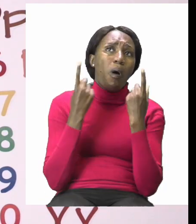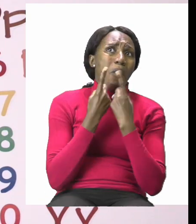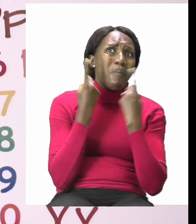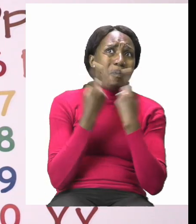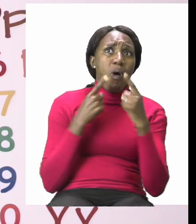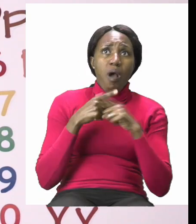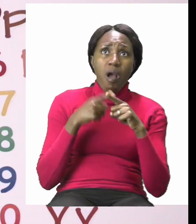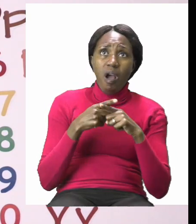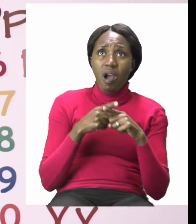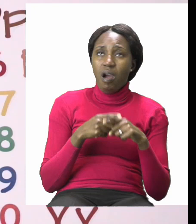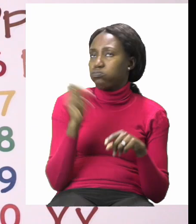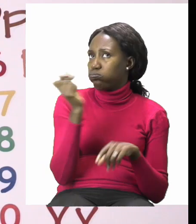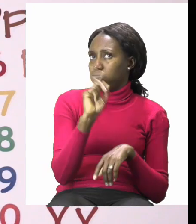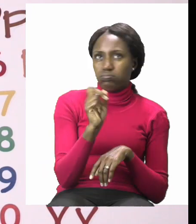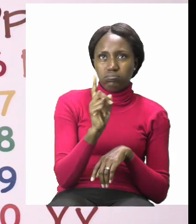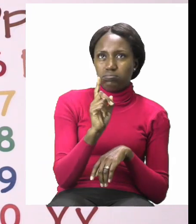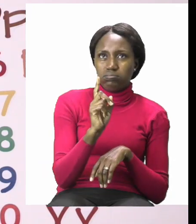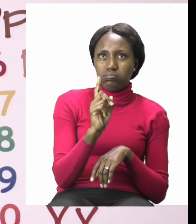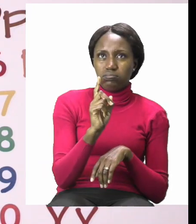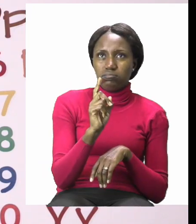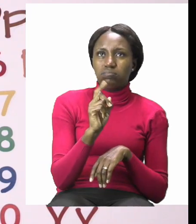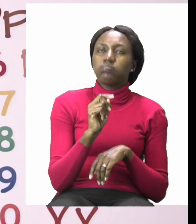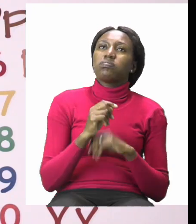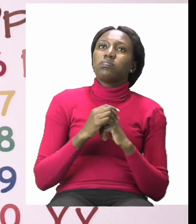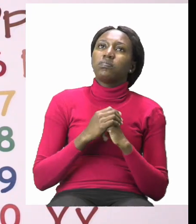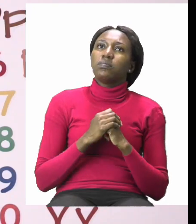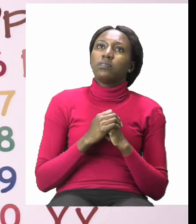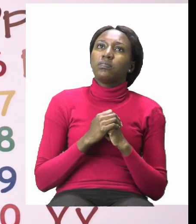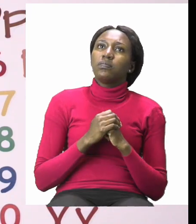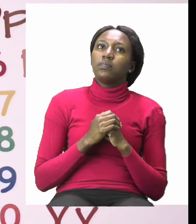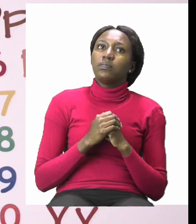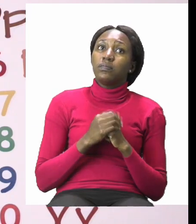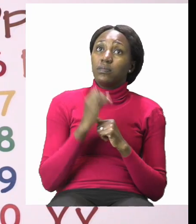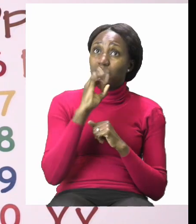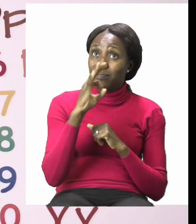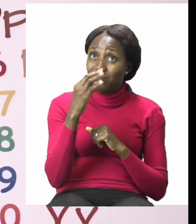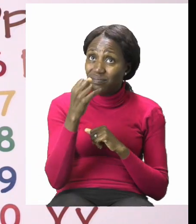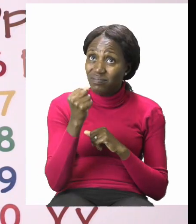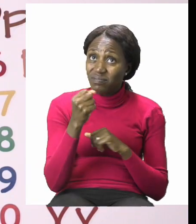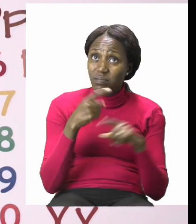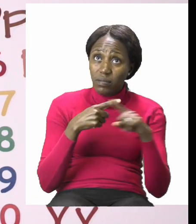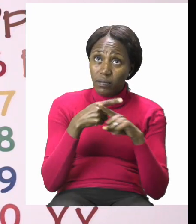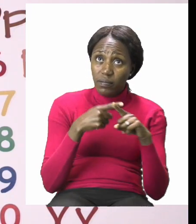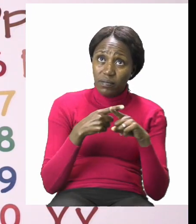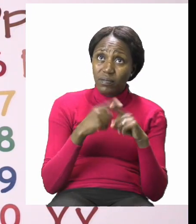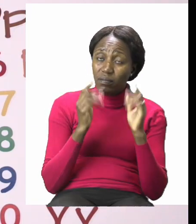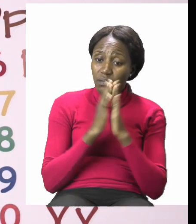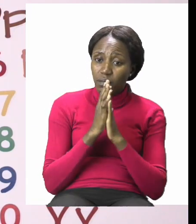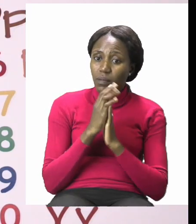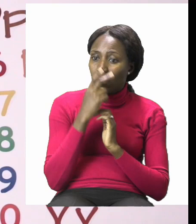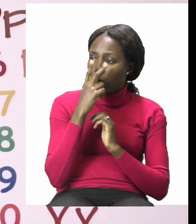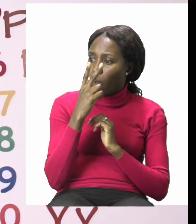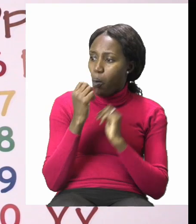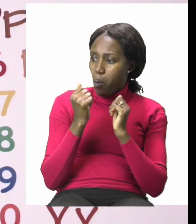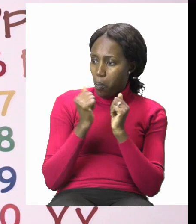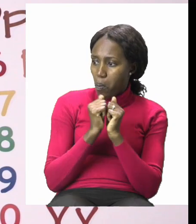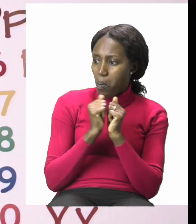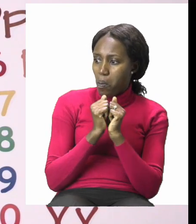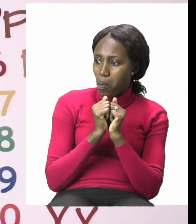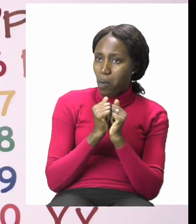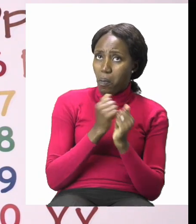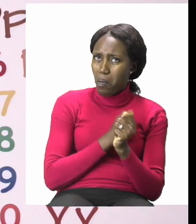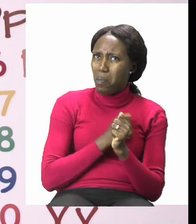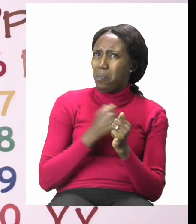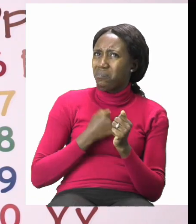with knives. Make sure that if you are holding a knife, you have an adult with you.